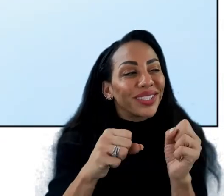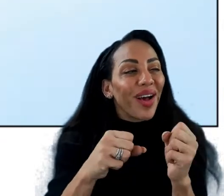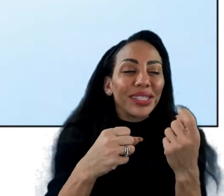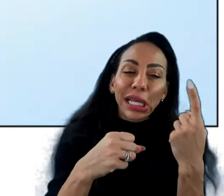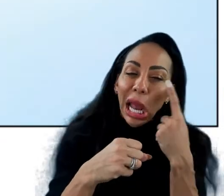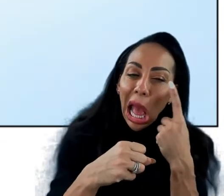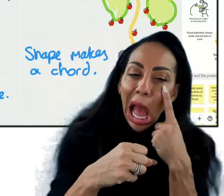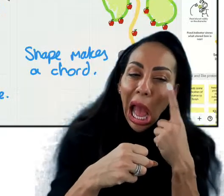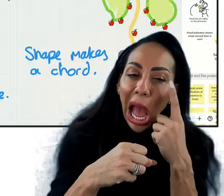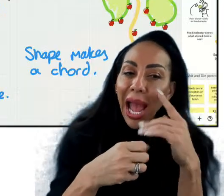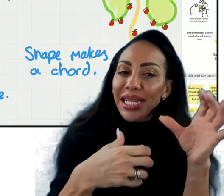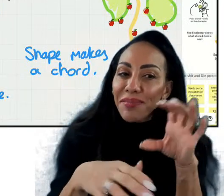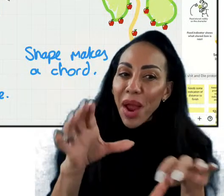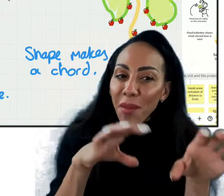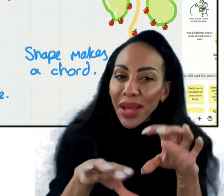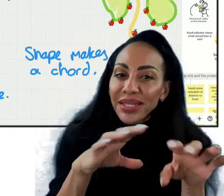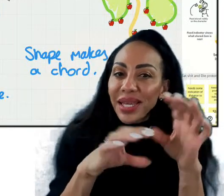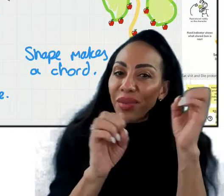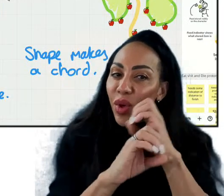concepts.